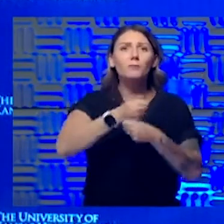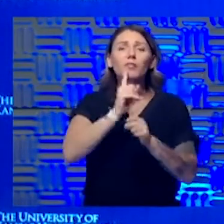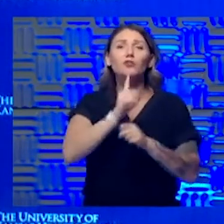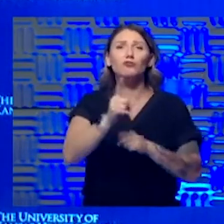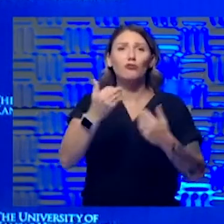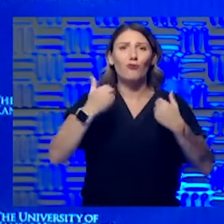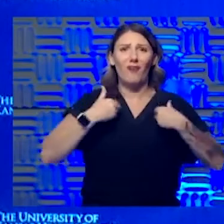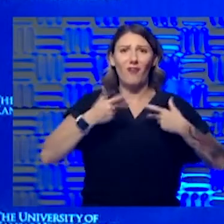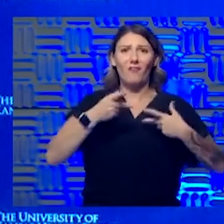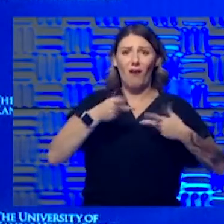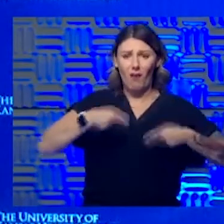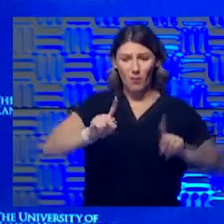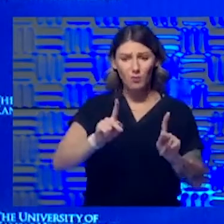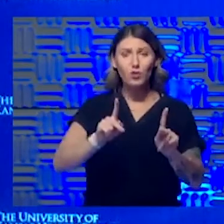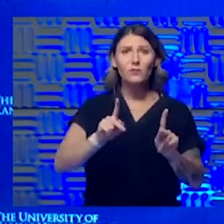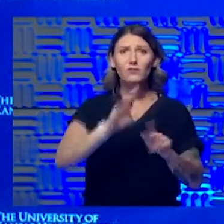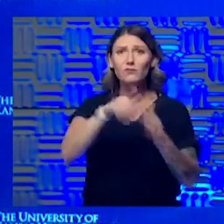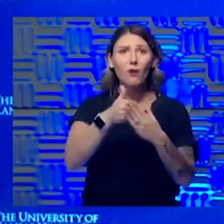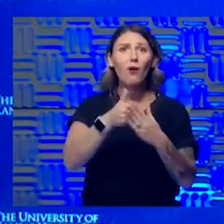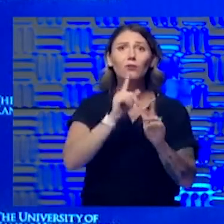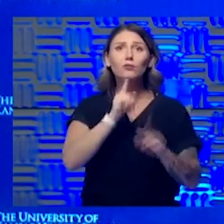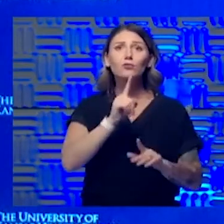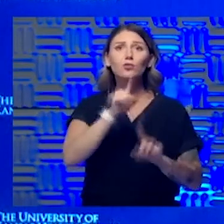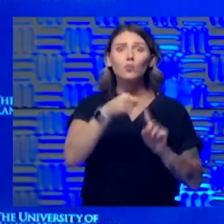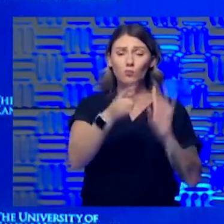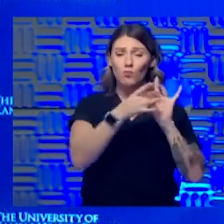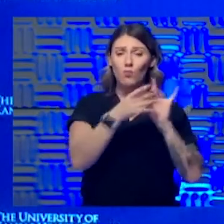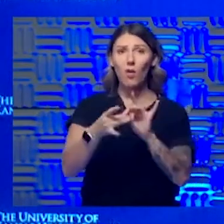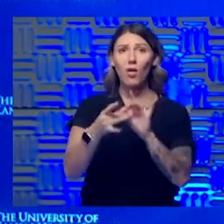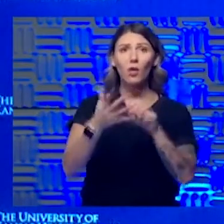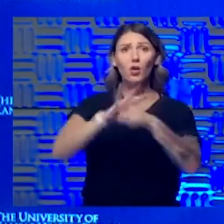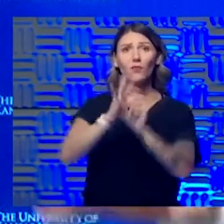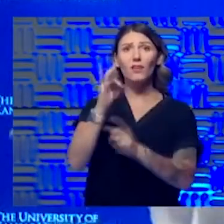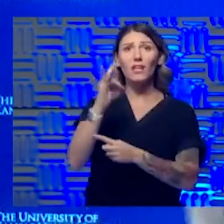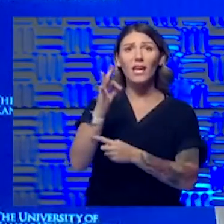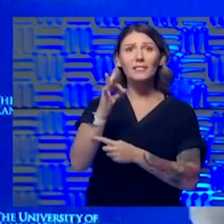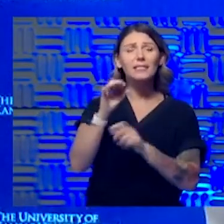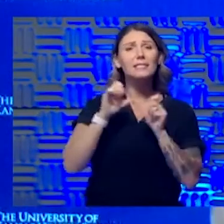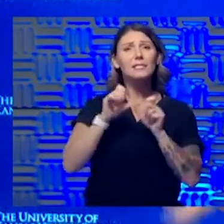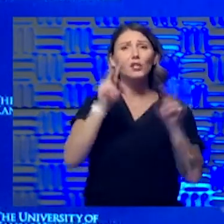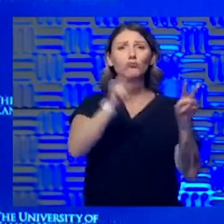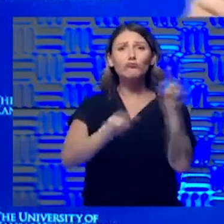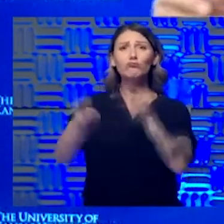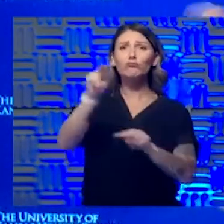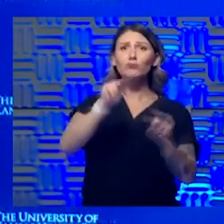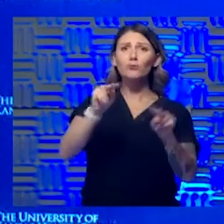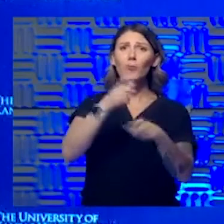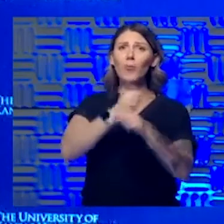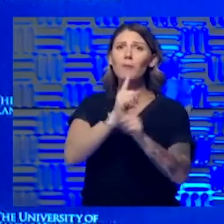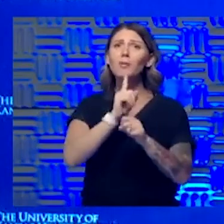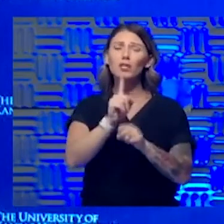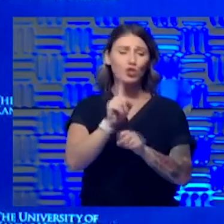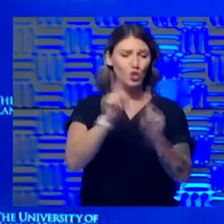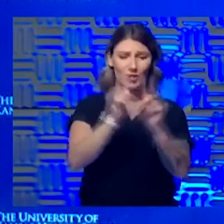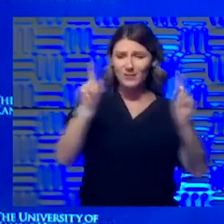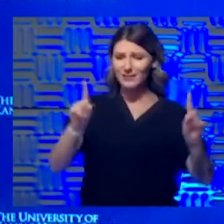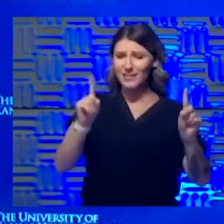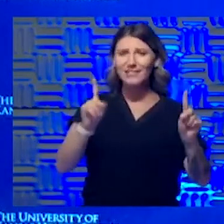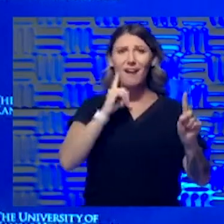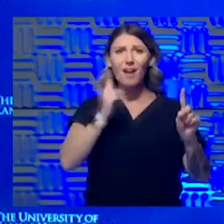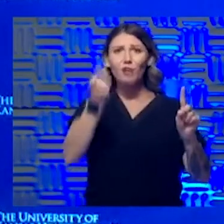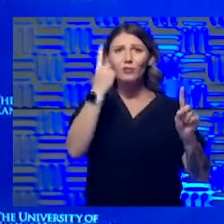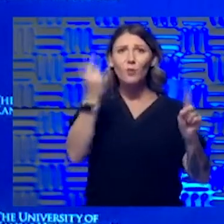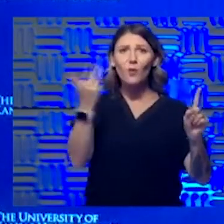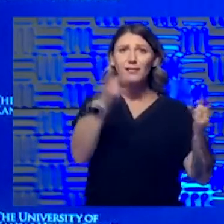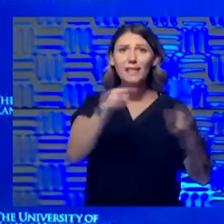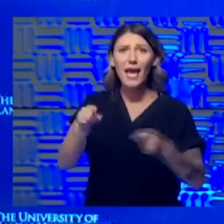true about COVID as you go back into society. Keep looking around, make sure you keep in your distance, get the big picture of what's going on around you.